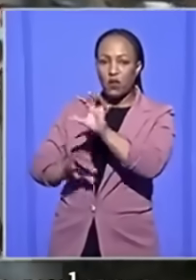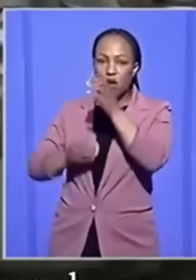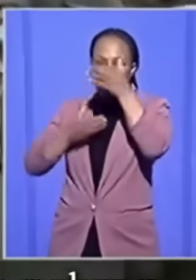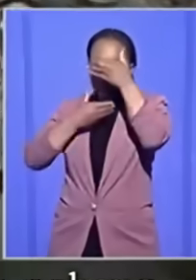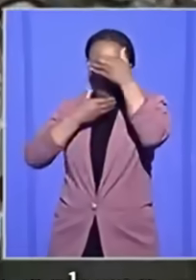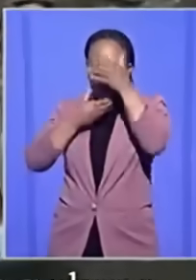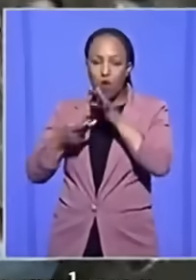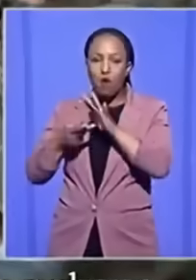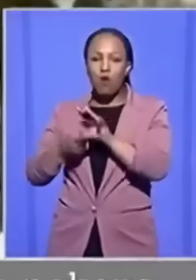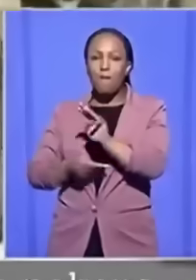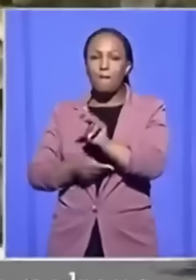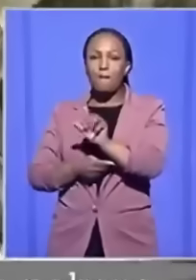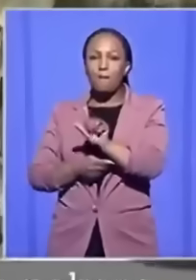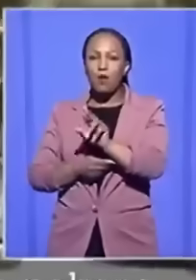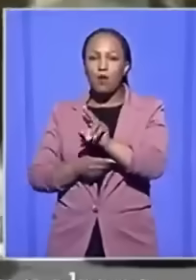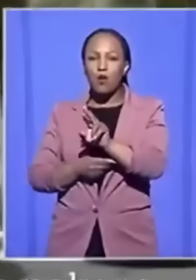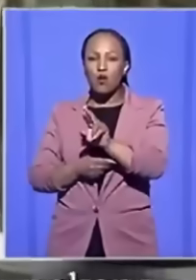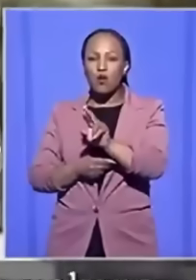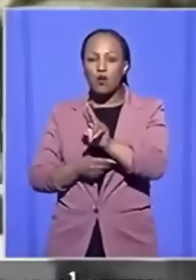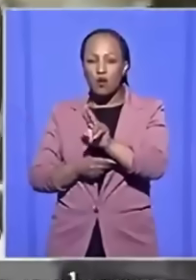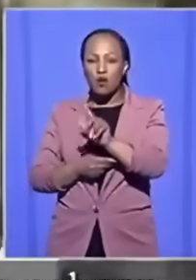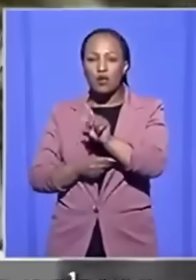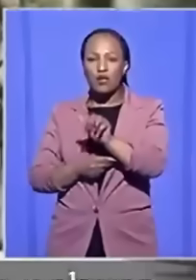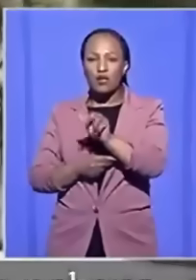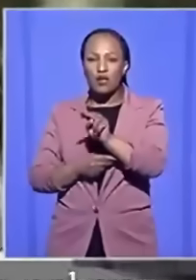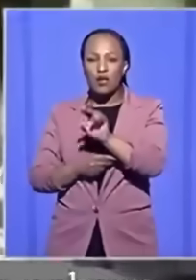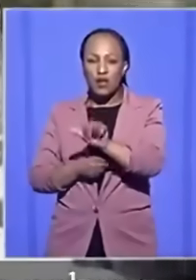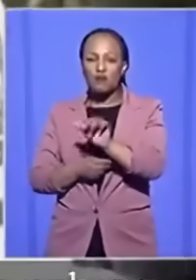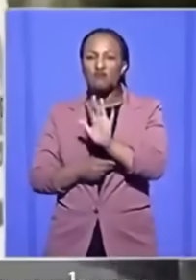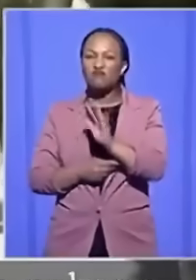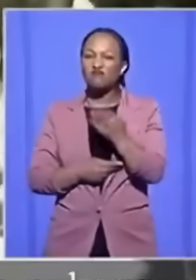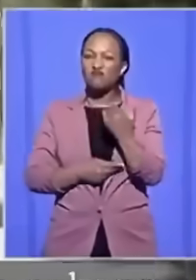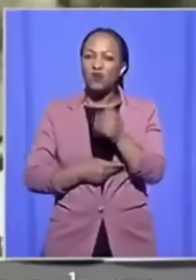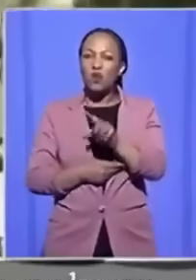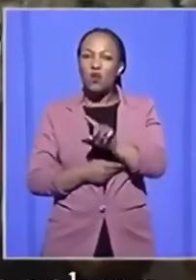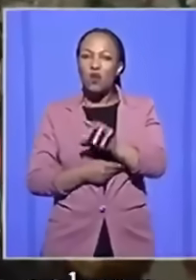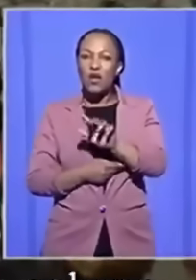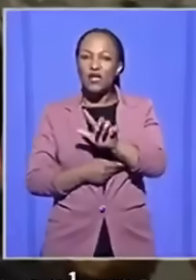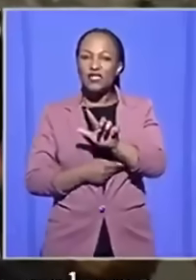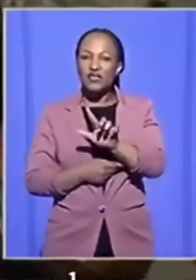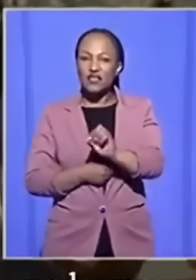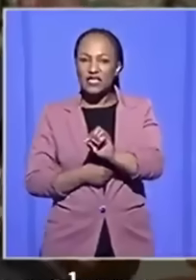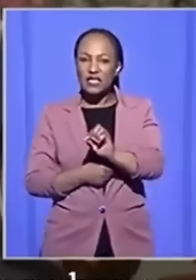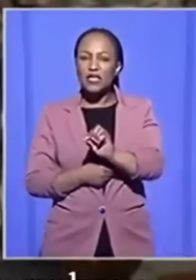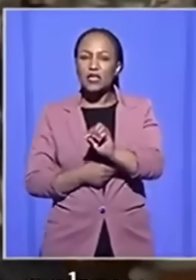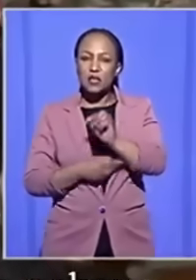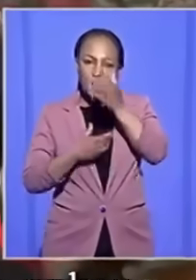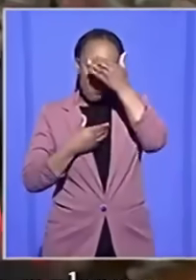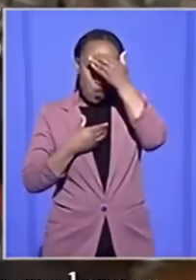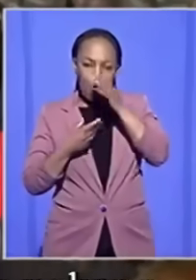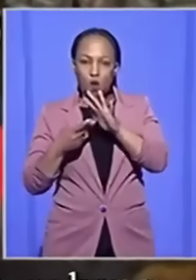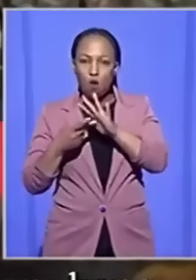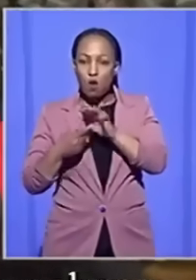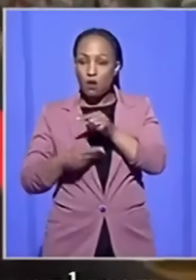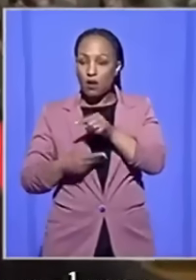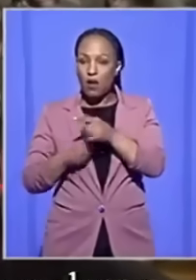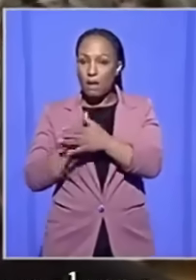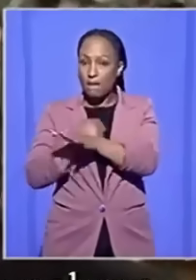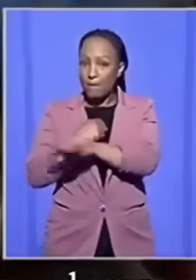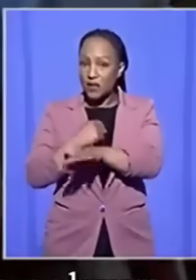bokoloniale e tlogetse naga eo dingwaga tsa bo 1970 morago ga foo Morocco le Mauritania di ne tsa lwela kgaolo